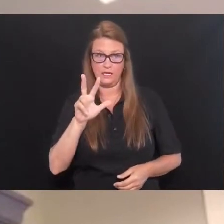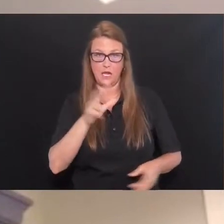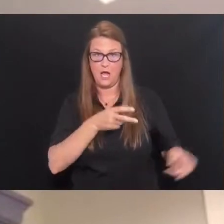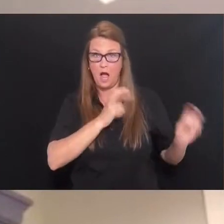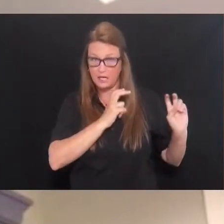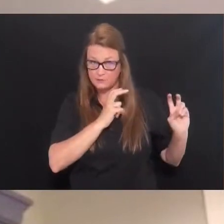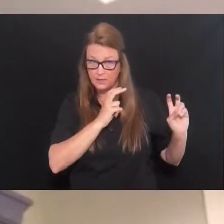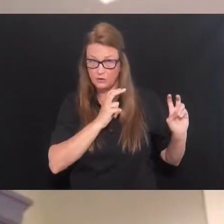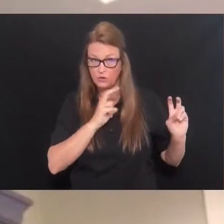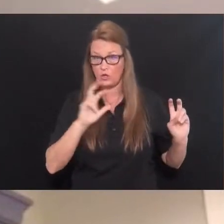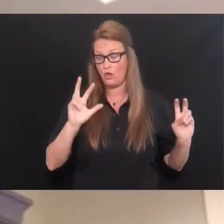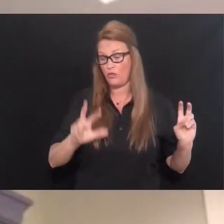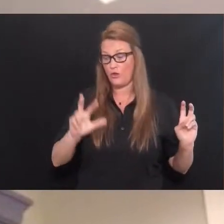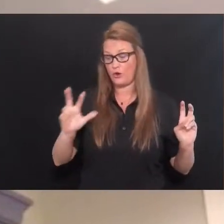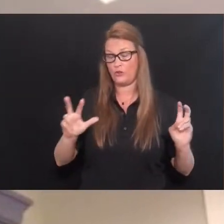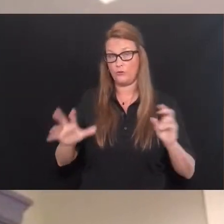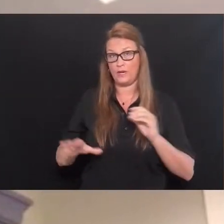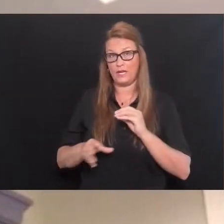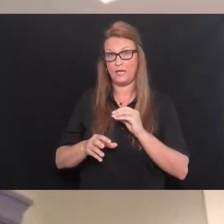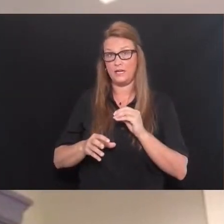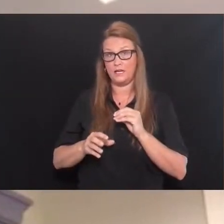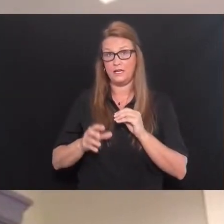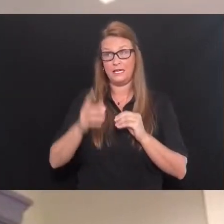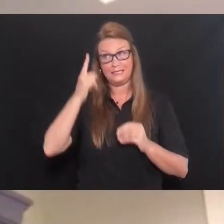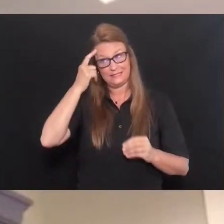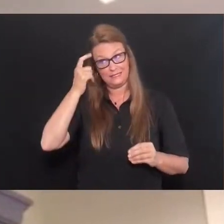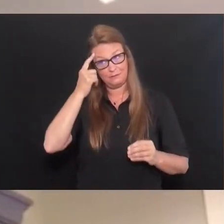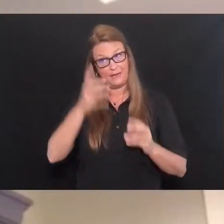with 33 additional suspected cases,